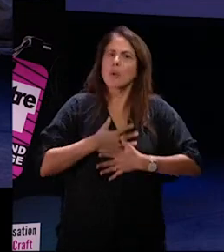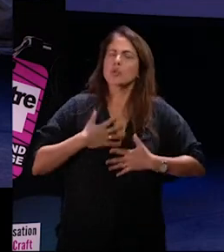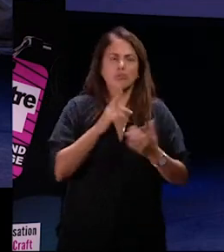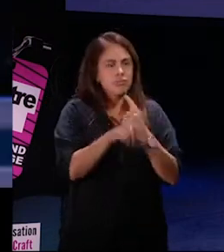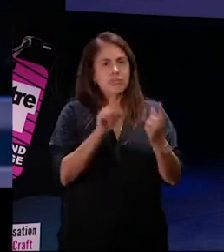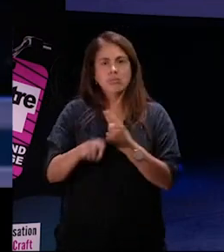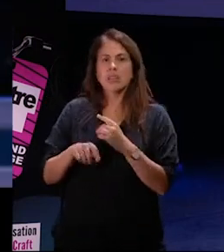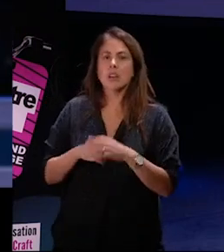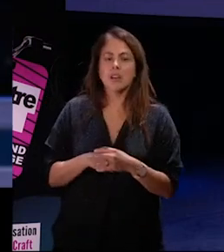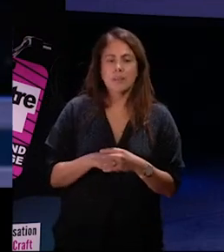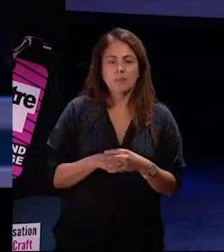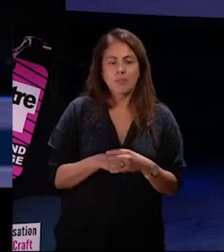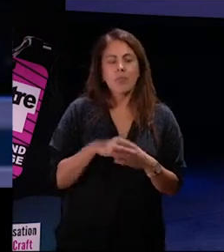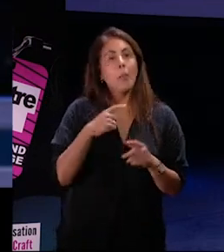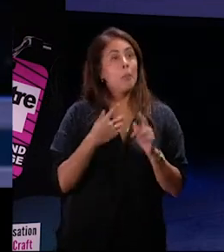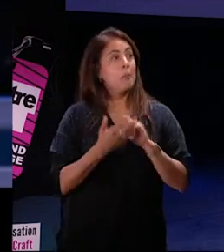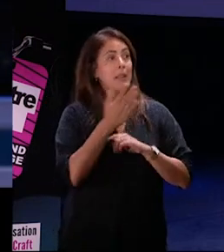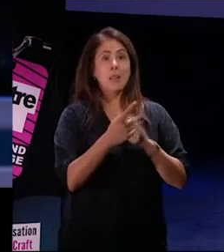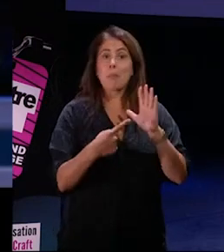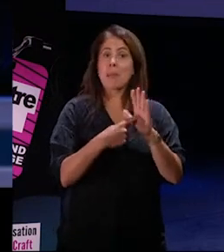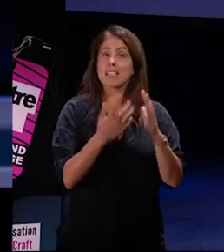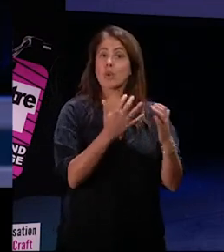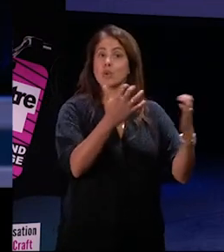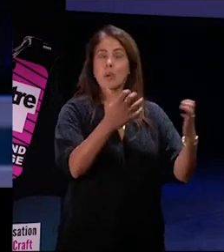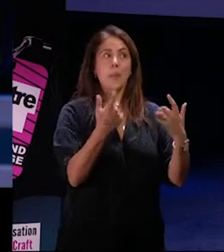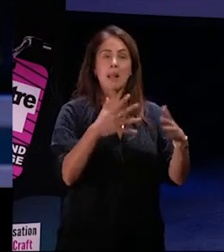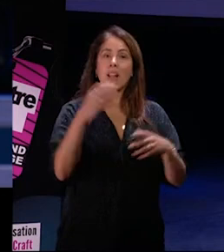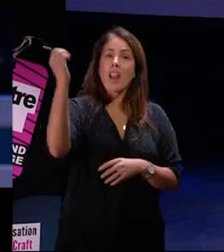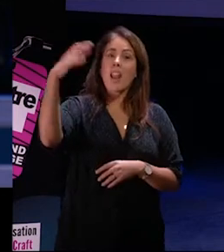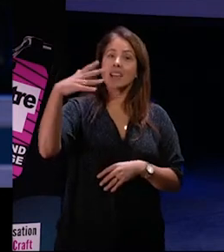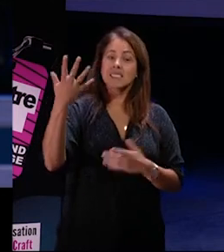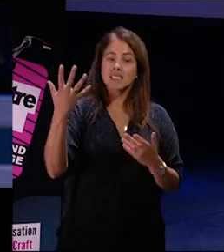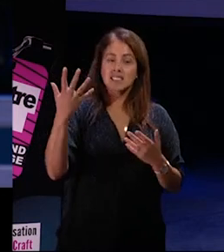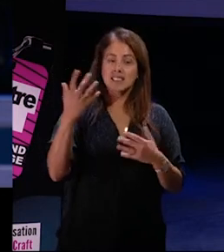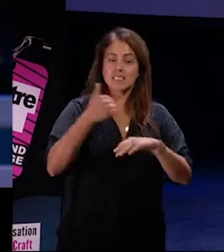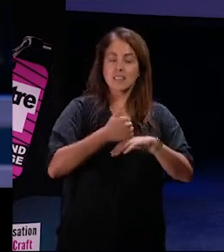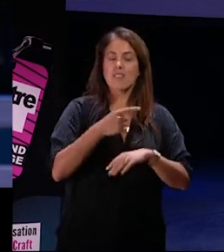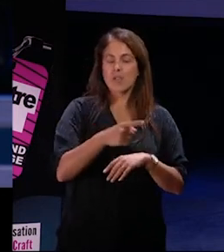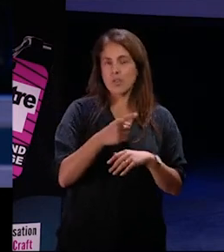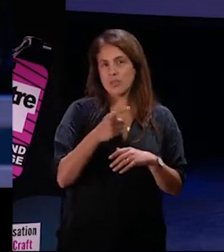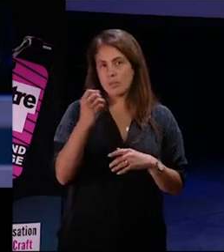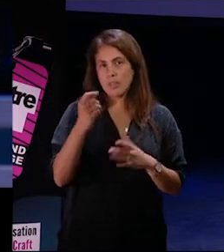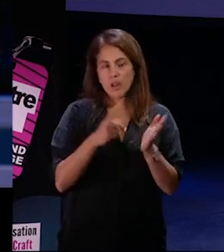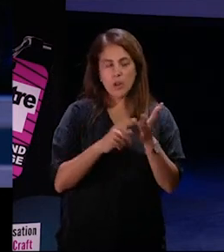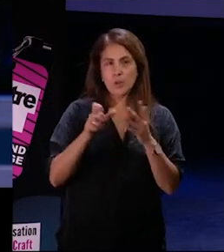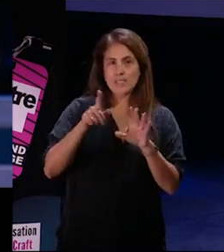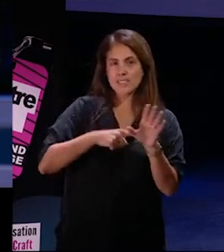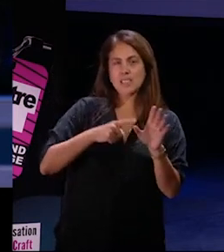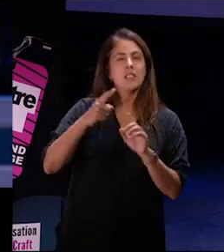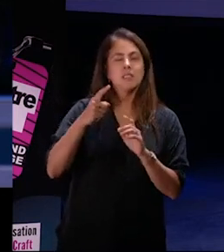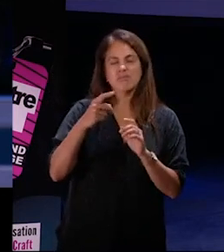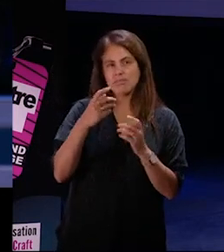just in the main auditorium, and they were doing a lighting session for a new opera called Alcina with Lucy Carter, who's the lighting